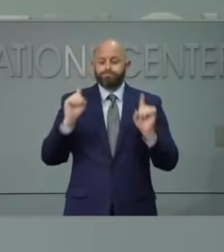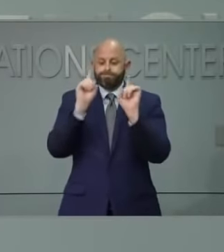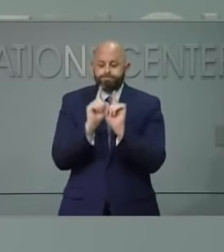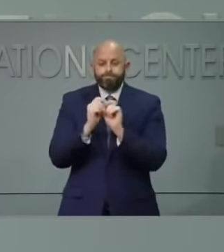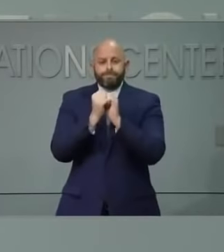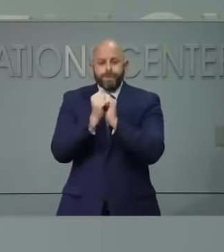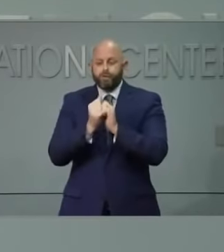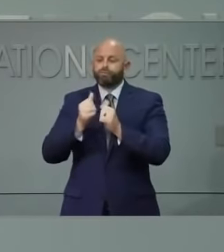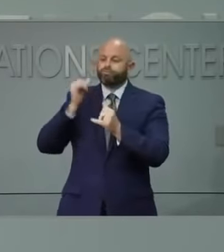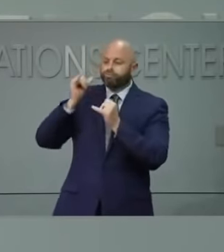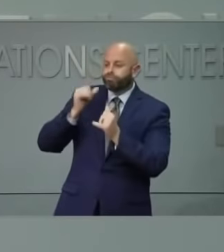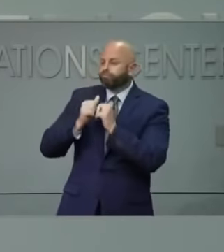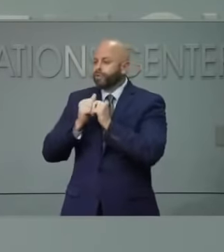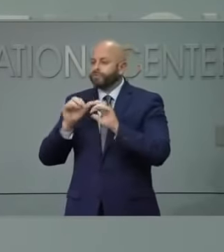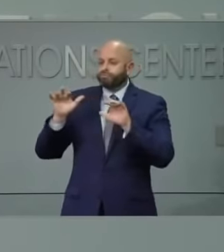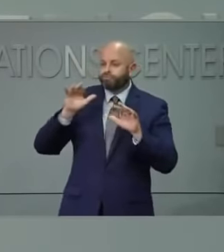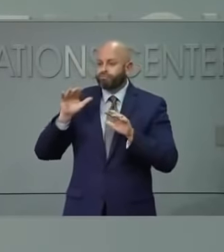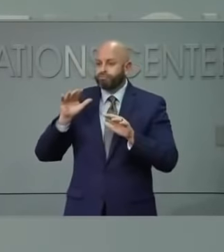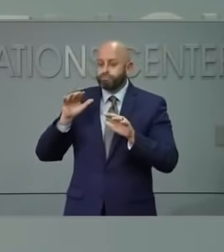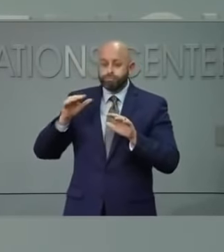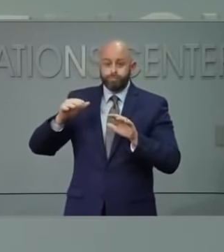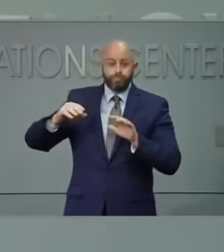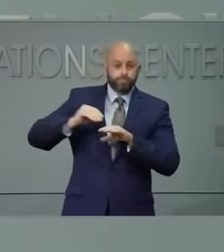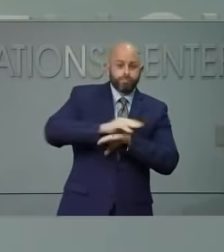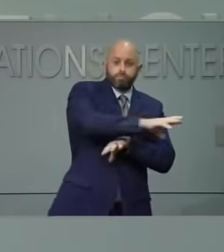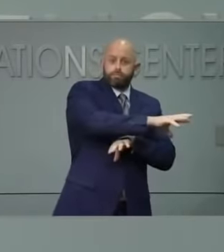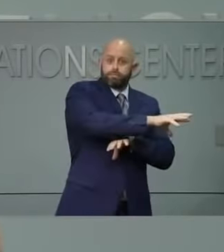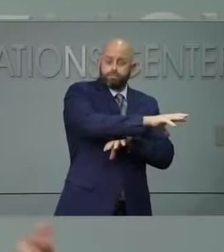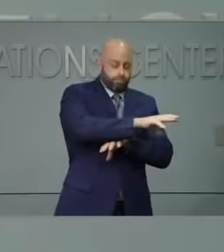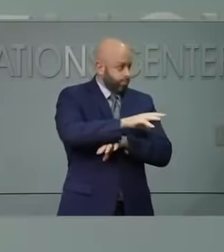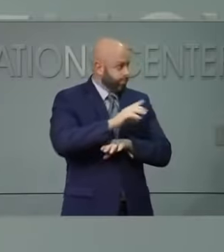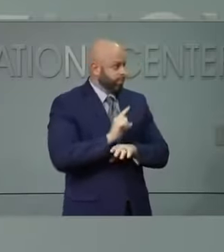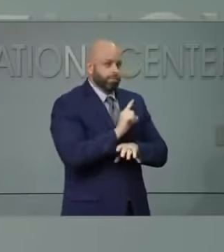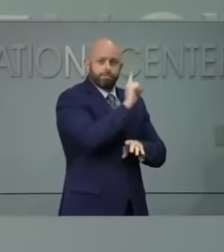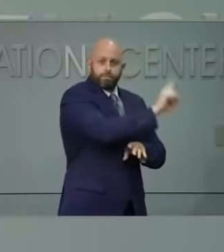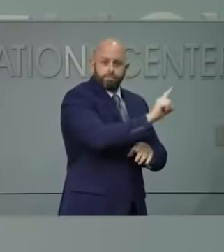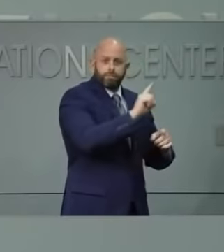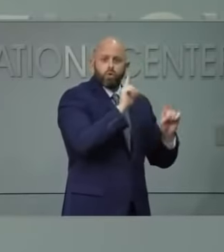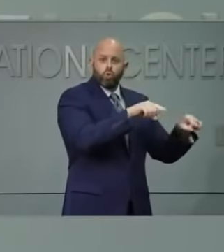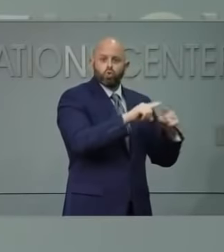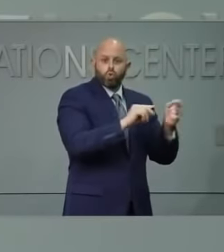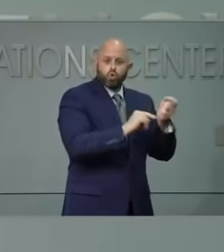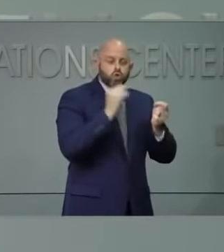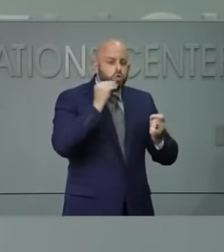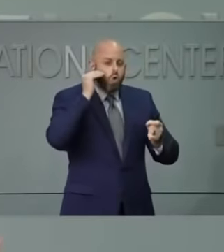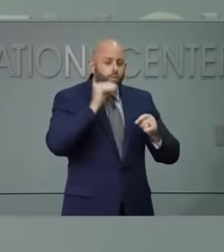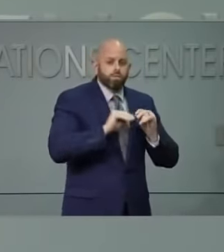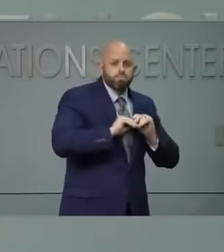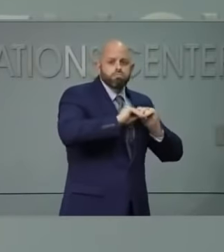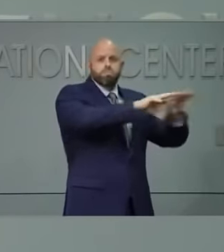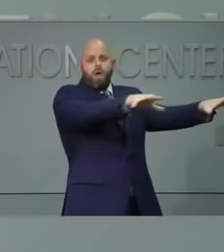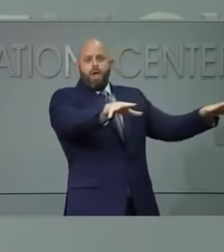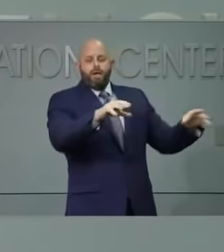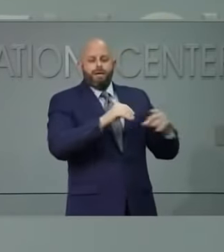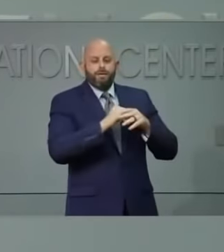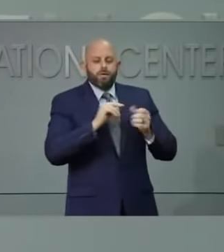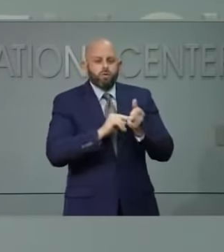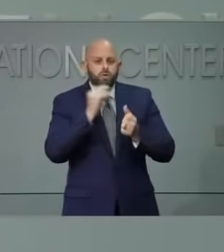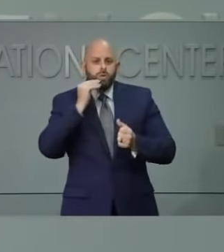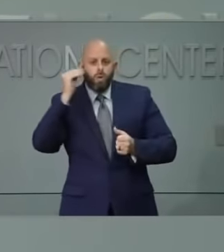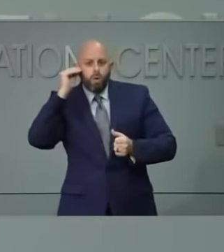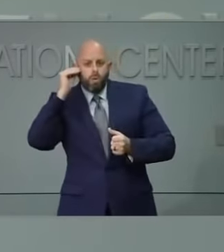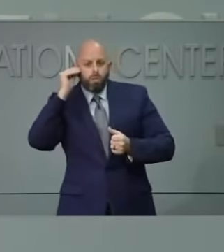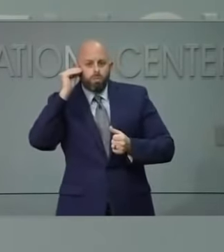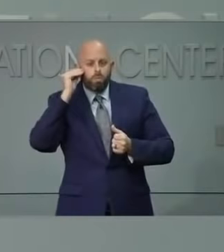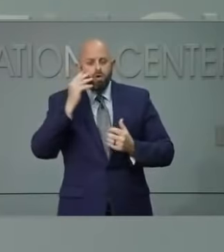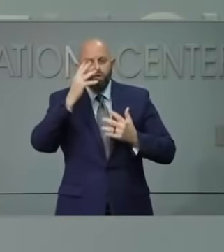they're gathering together, and then maybe they don't feel like they have a risk, but then they've passed it on to their friend who also feels well, goes into work, and